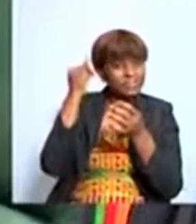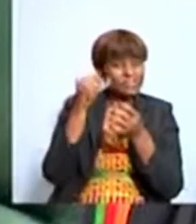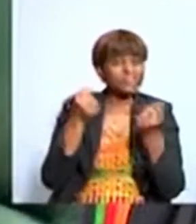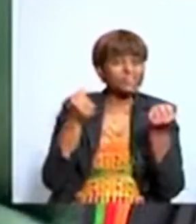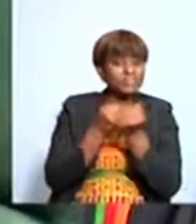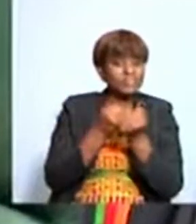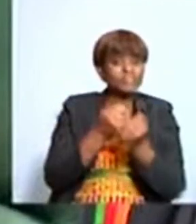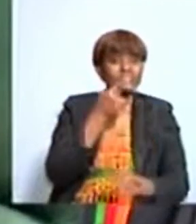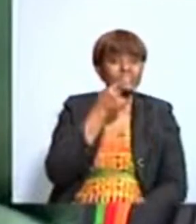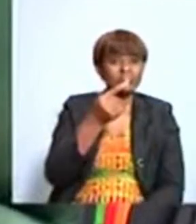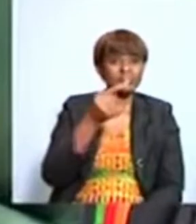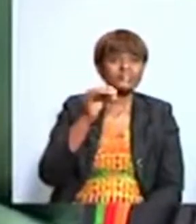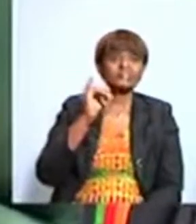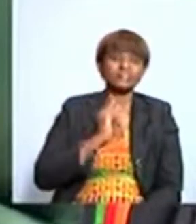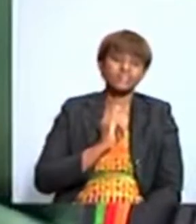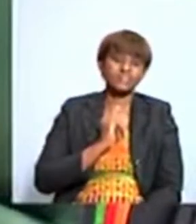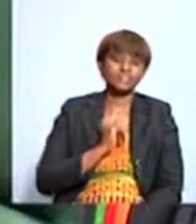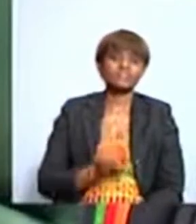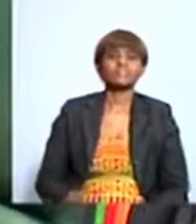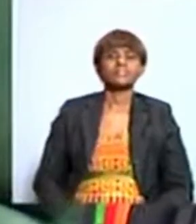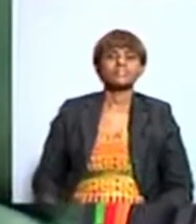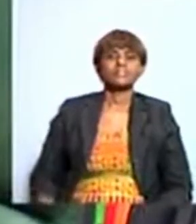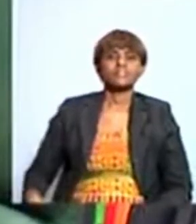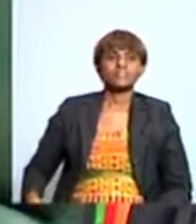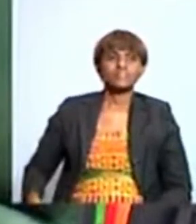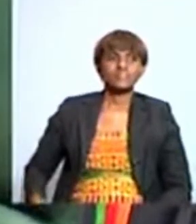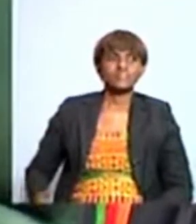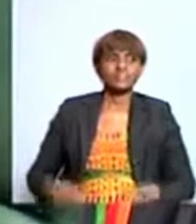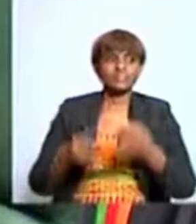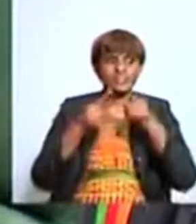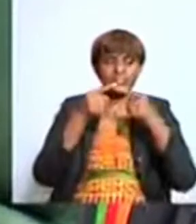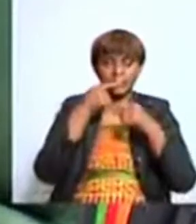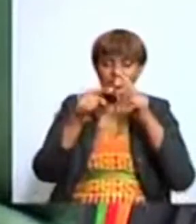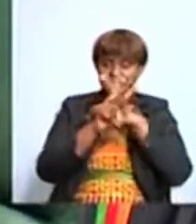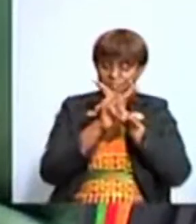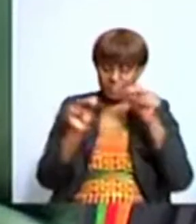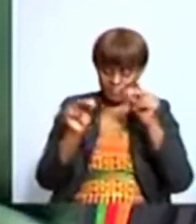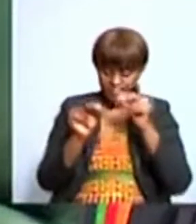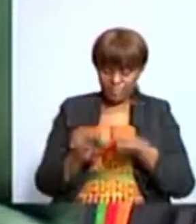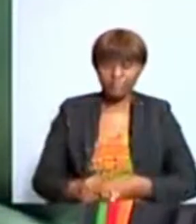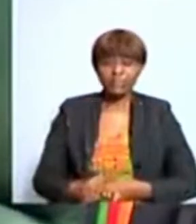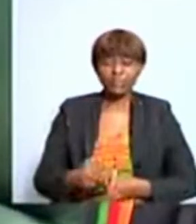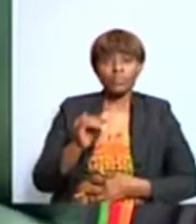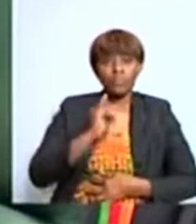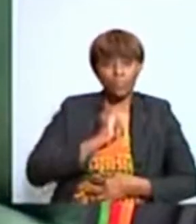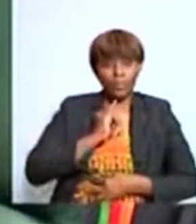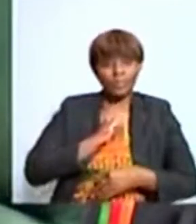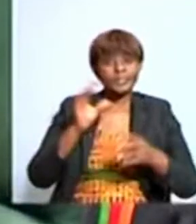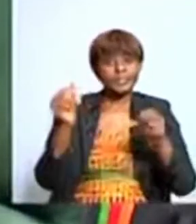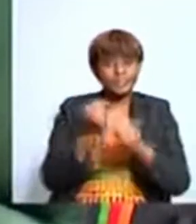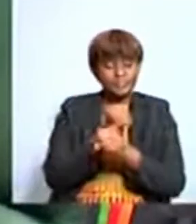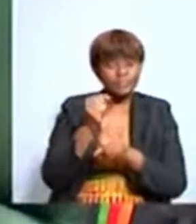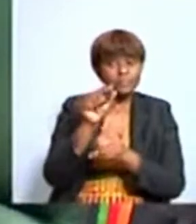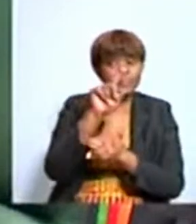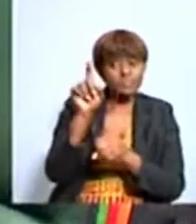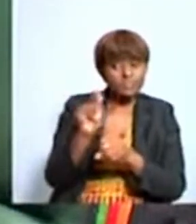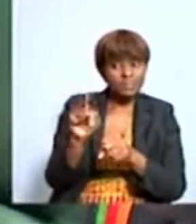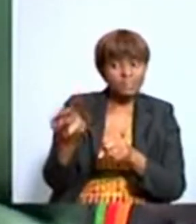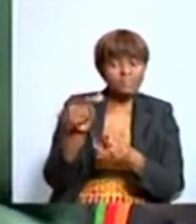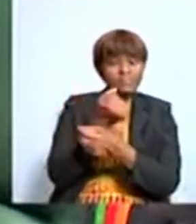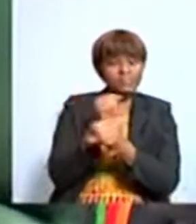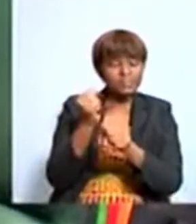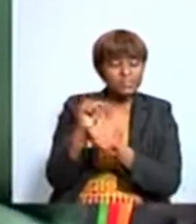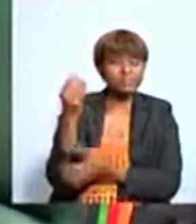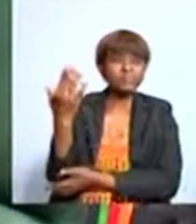opinion, say aye. Of the contrary, say no. The ayes have it. The question is resolved